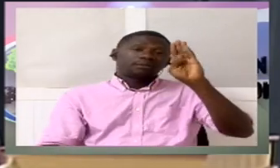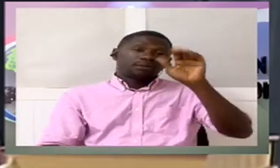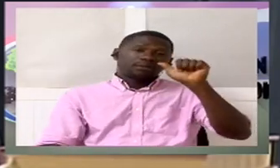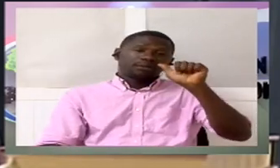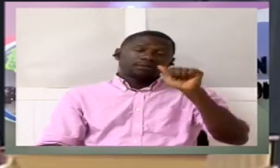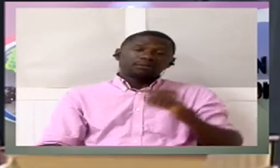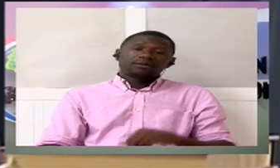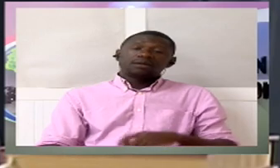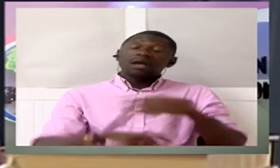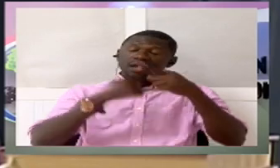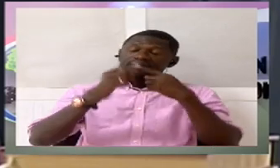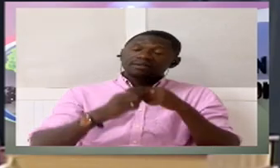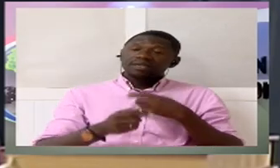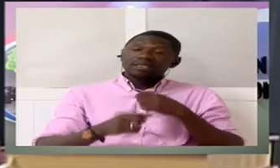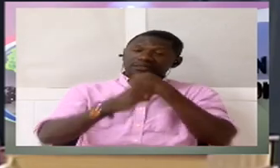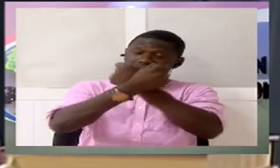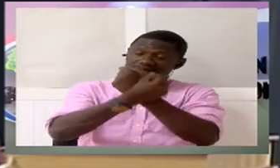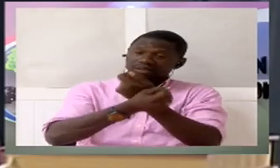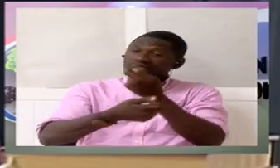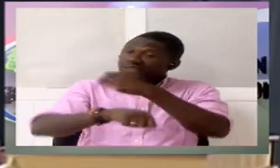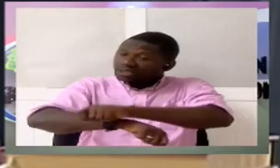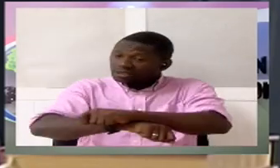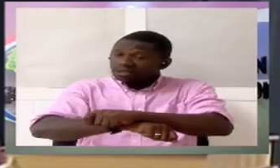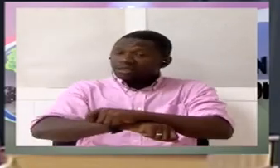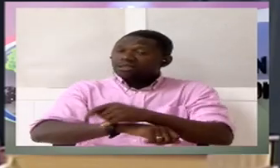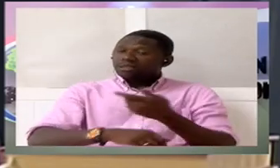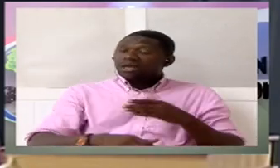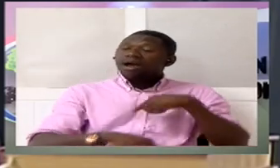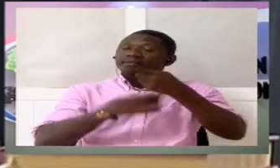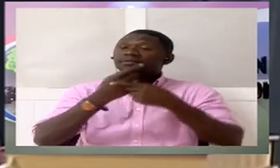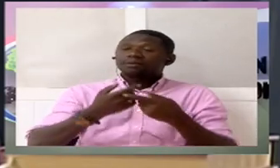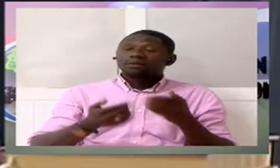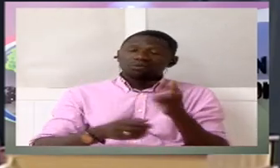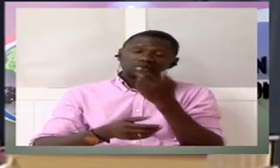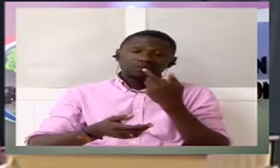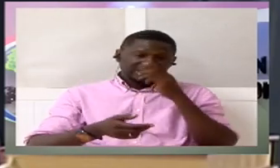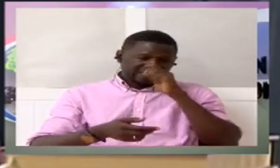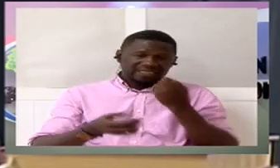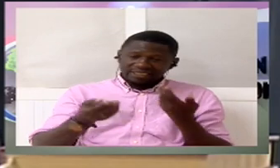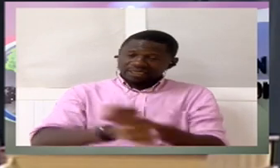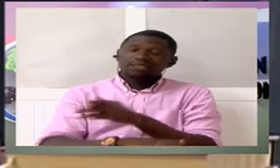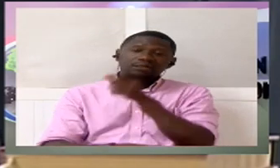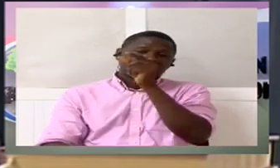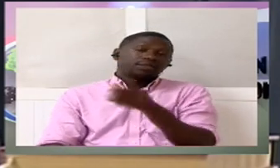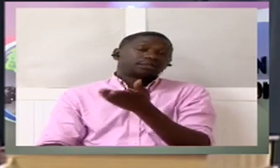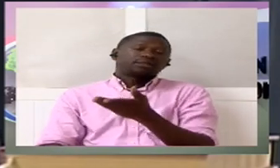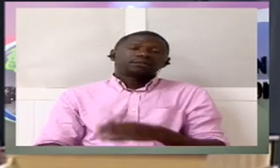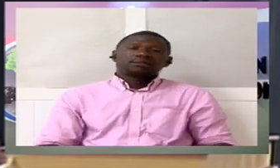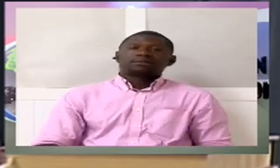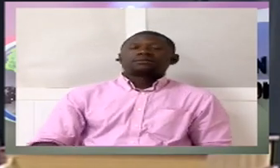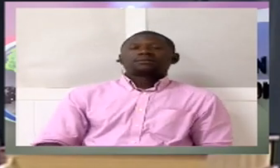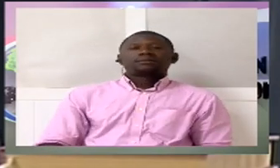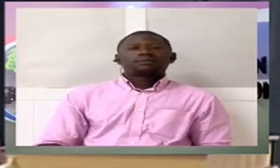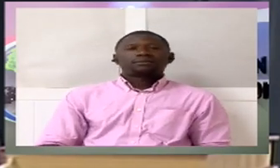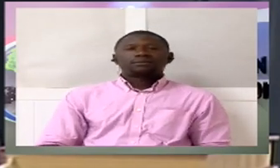And after they convicted him, they now went on to kill him. Yo, say wala nantol jahal tanga question. Say wala